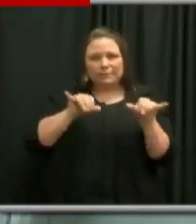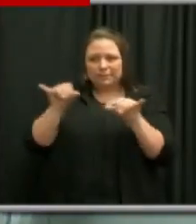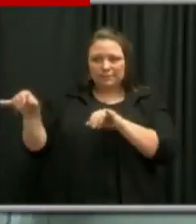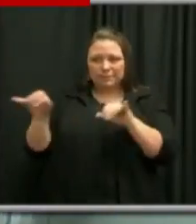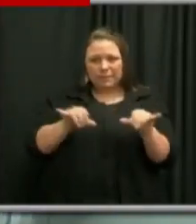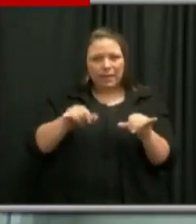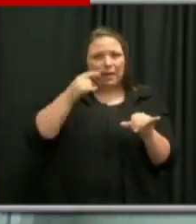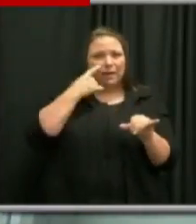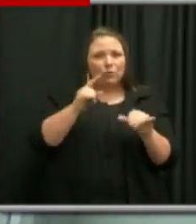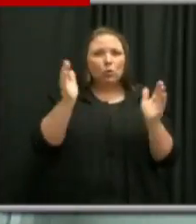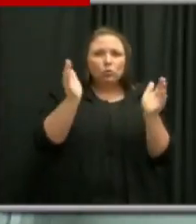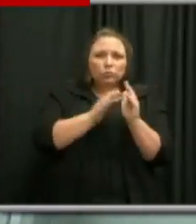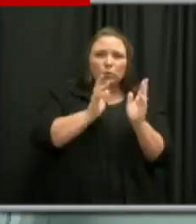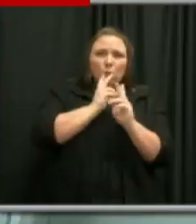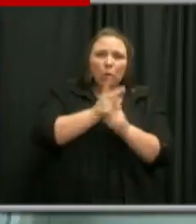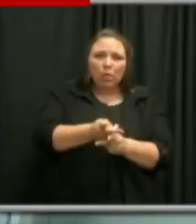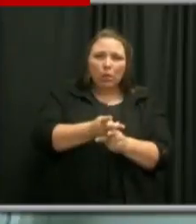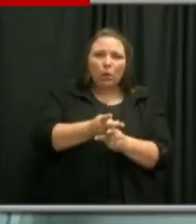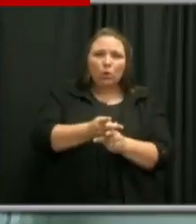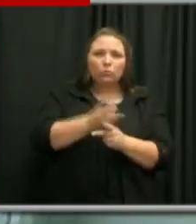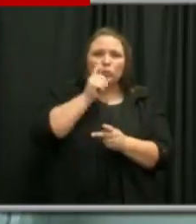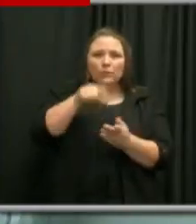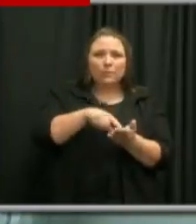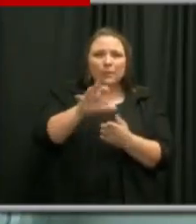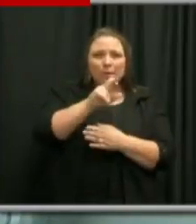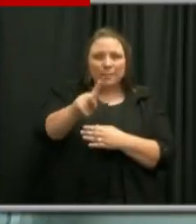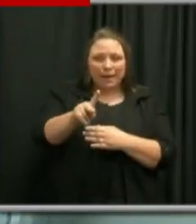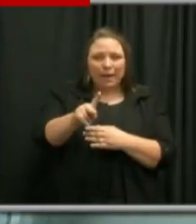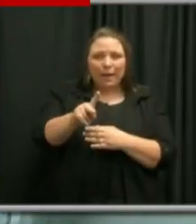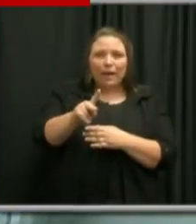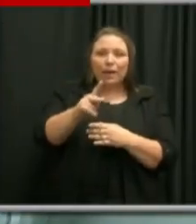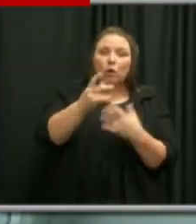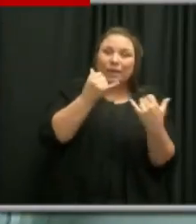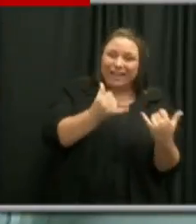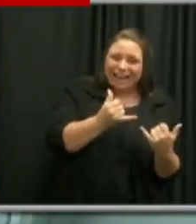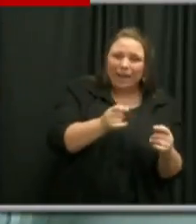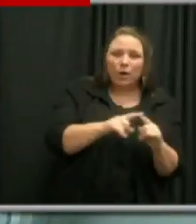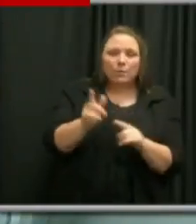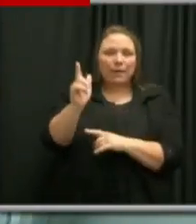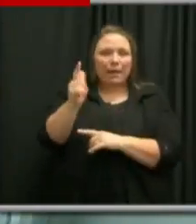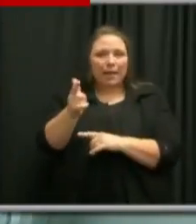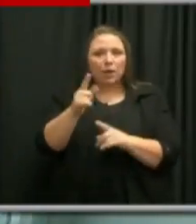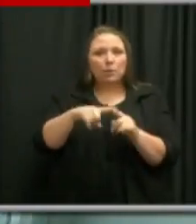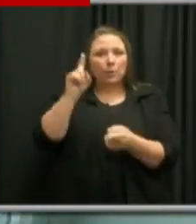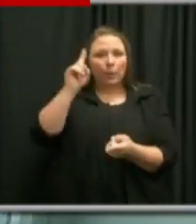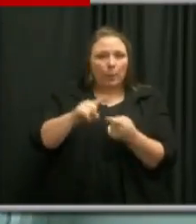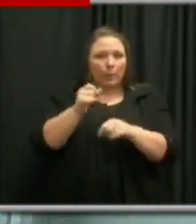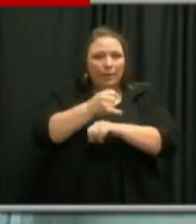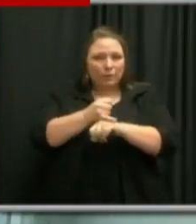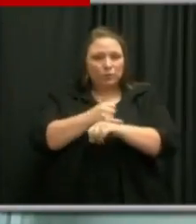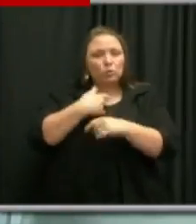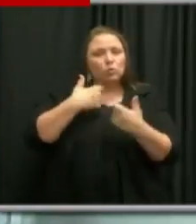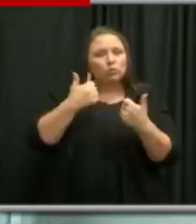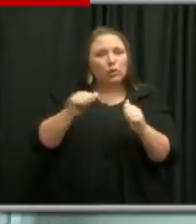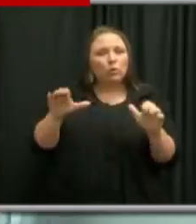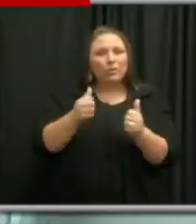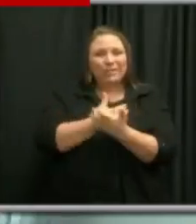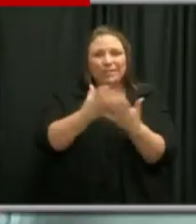loans that you don't have to pay for several months, but you will have to pay them back at a lower interest rate. So we're trying to do everything we can to